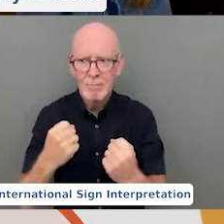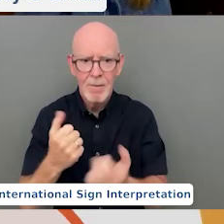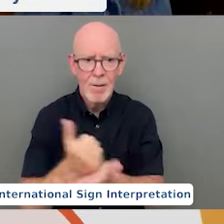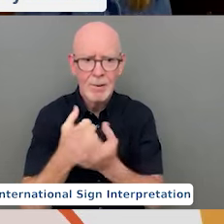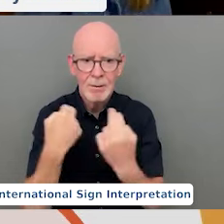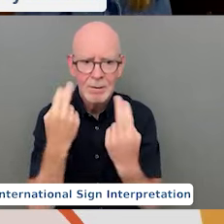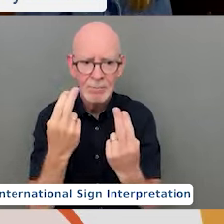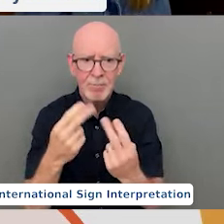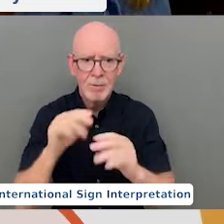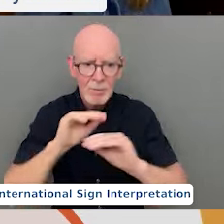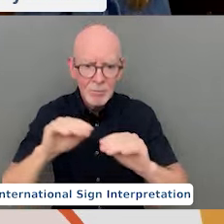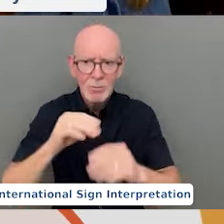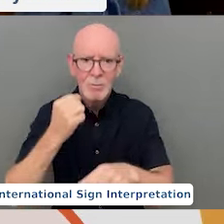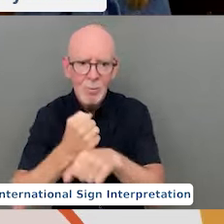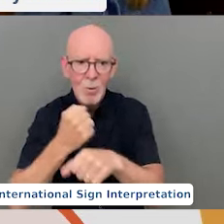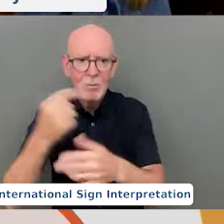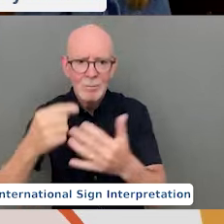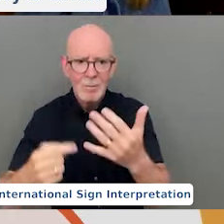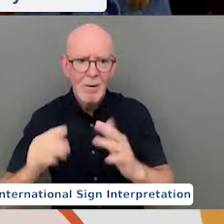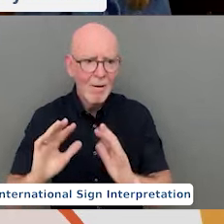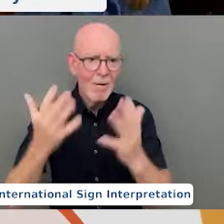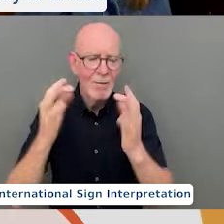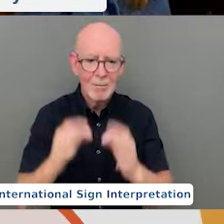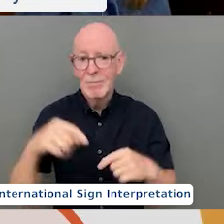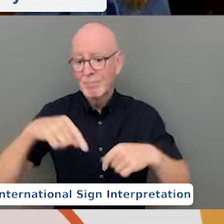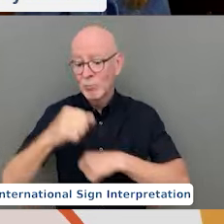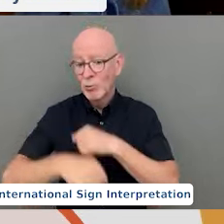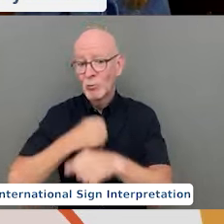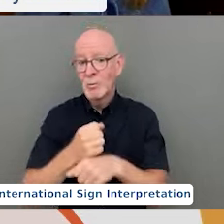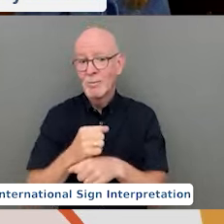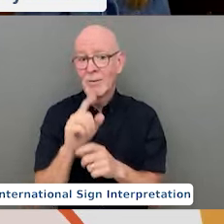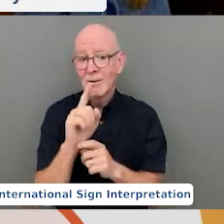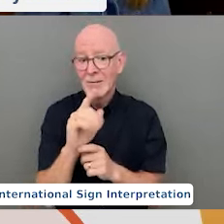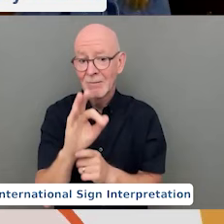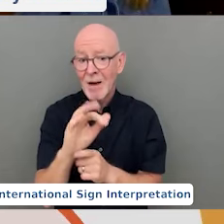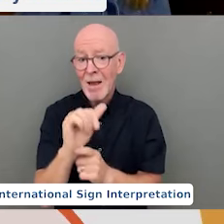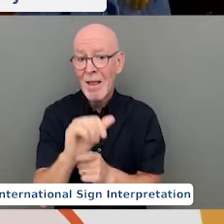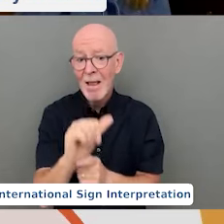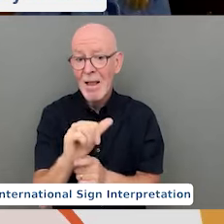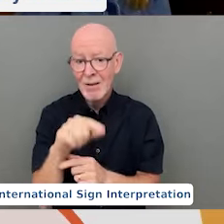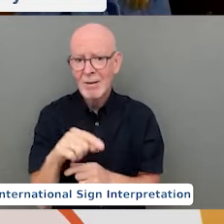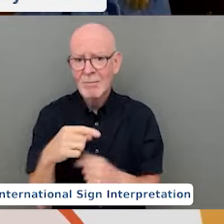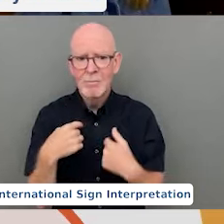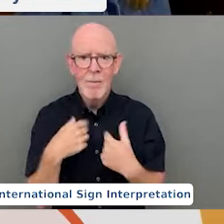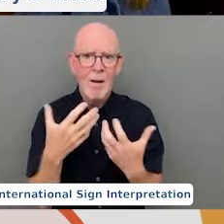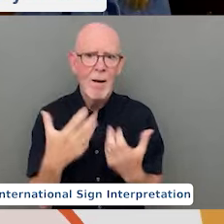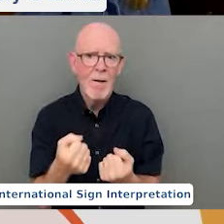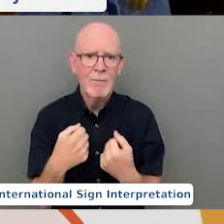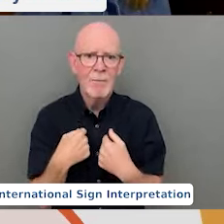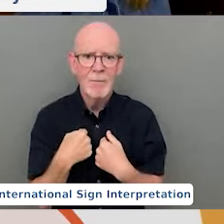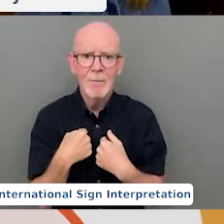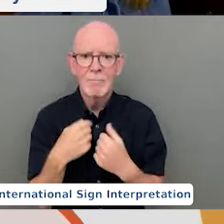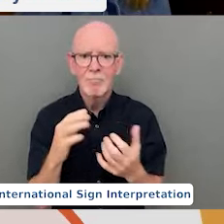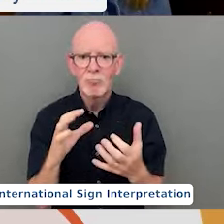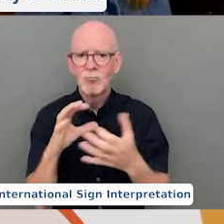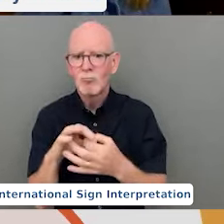This year, DFAT released our International Disability Equity and Rights Strategy. You can find a link to it on the sp.org website or on